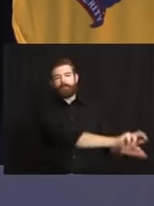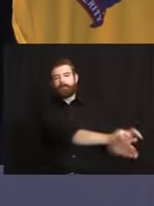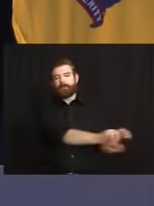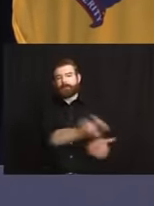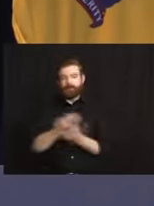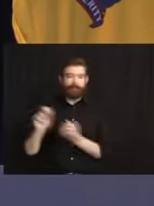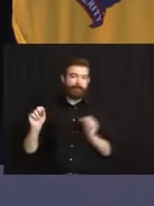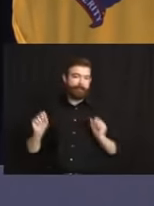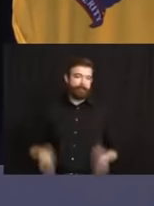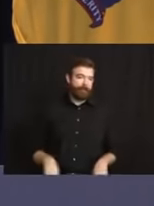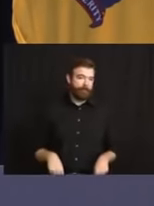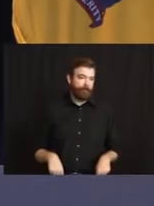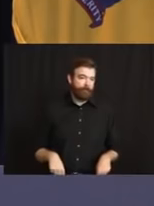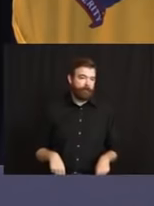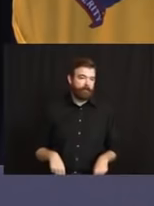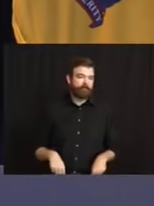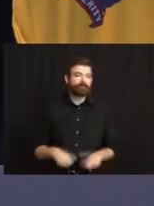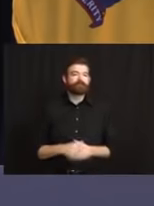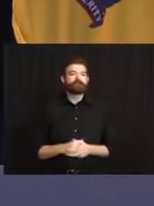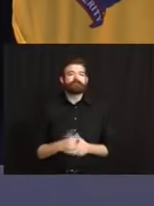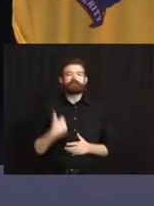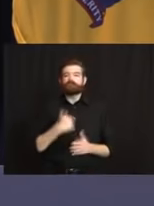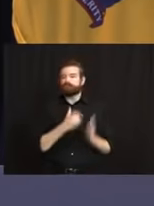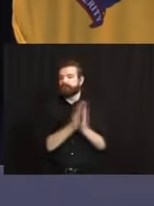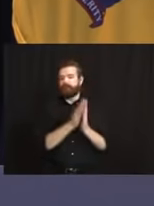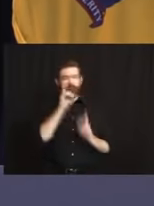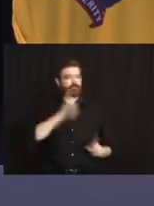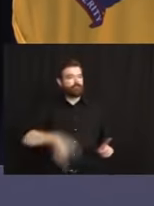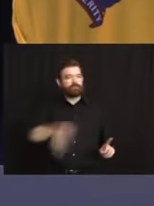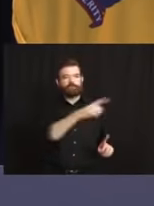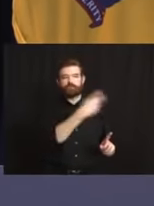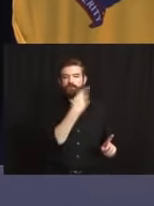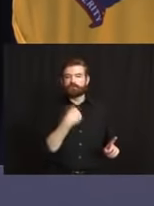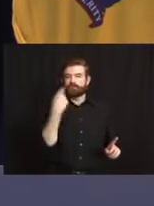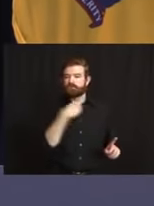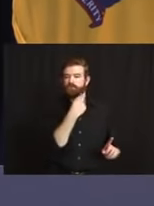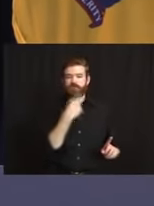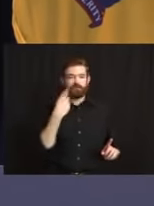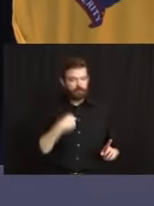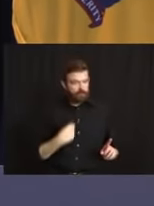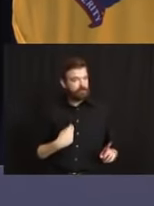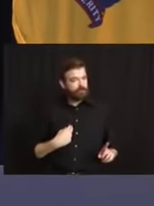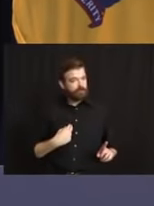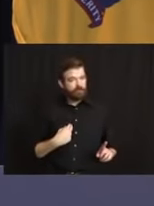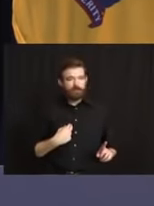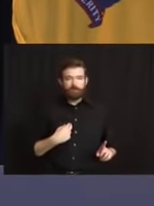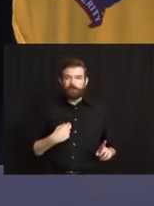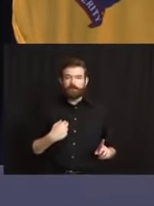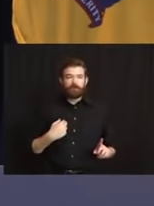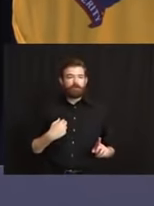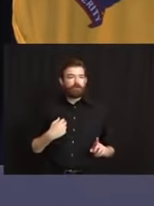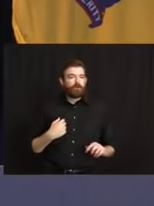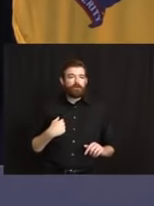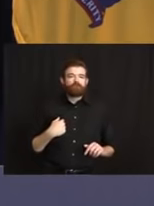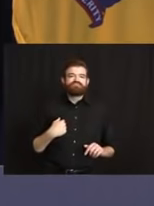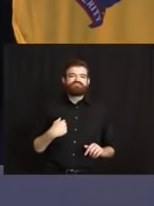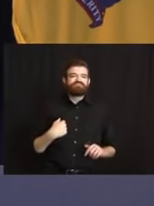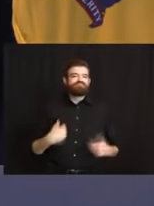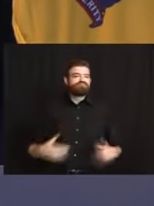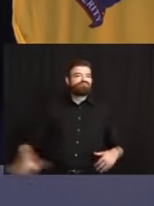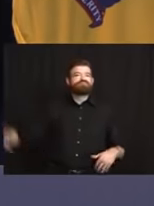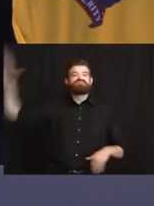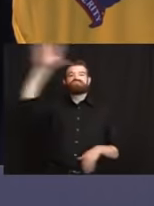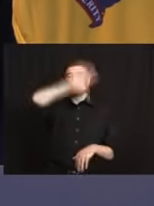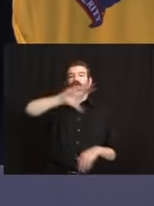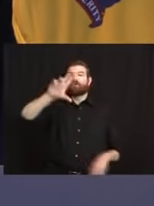nothing but a speedy resolution to the flare-ups right now going across the country in both red and blue states. But the